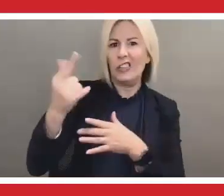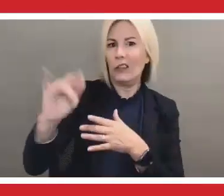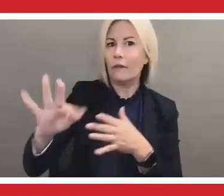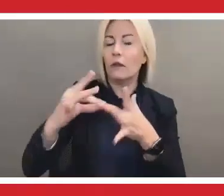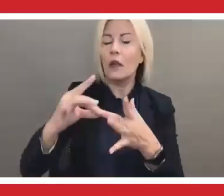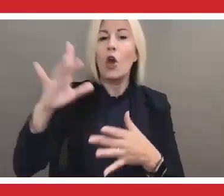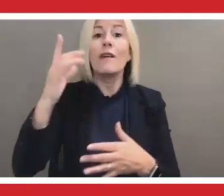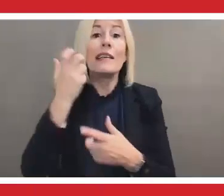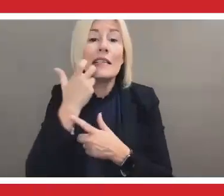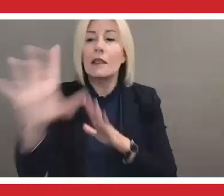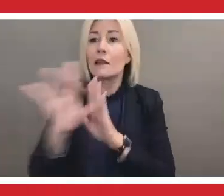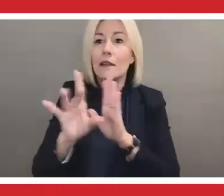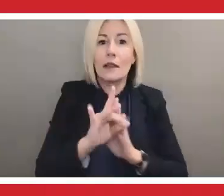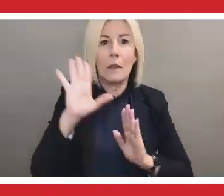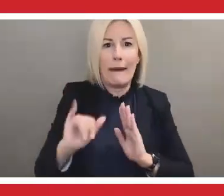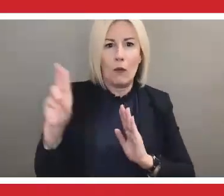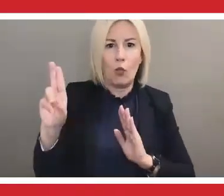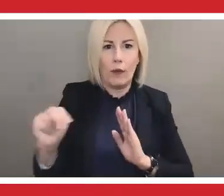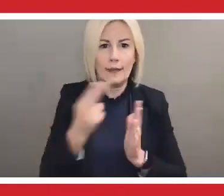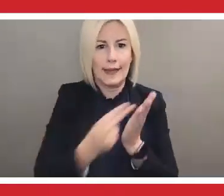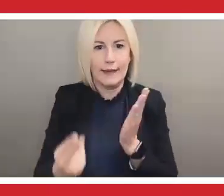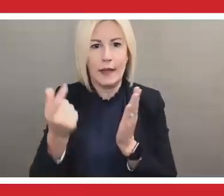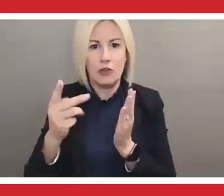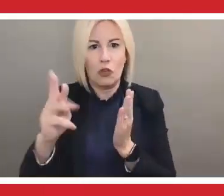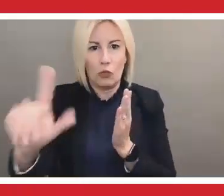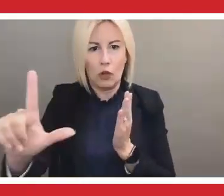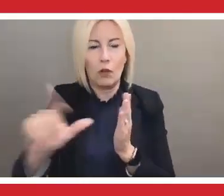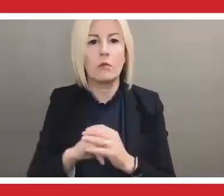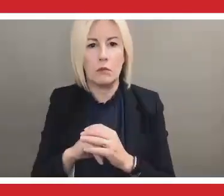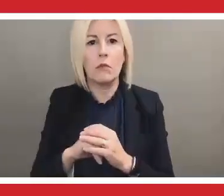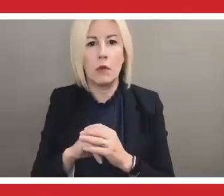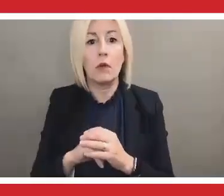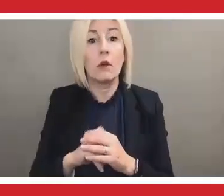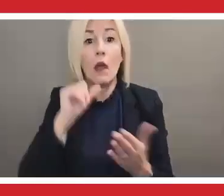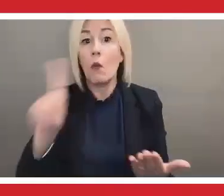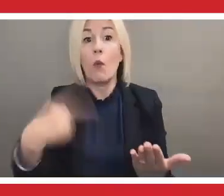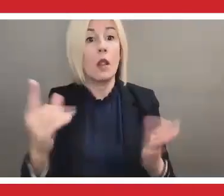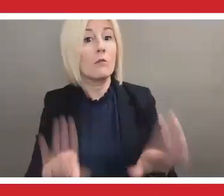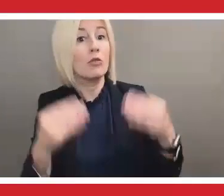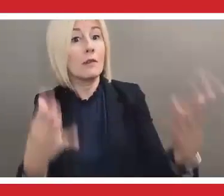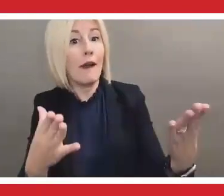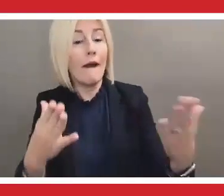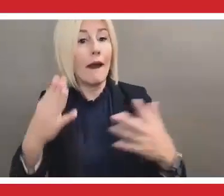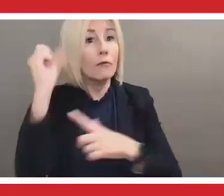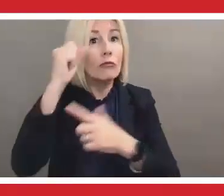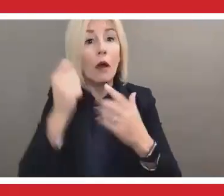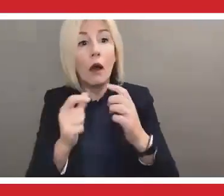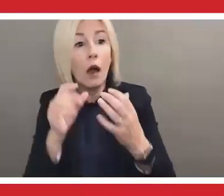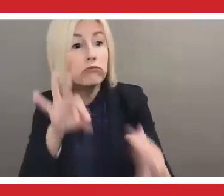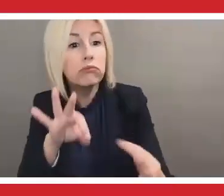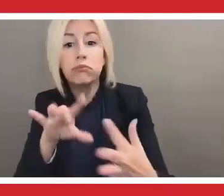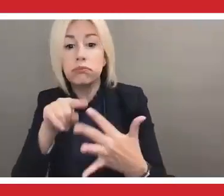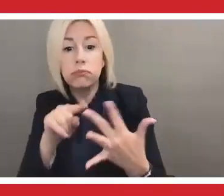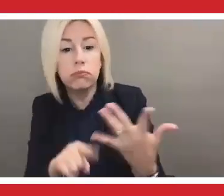by the United Nations Secretary General. It shall not only provide strategic inputs, support high-level